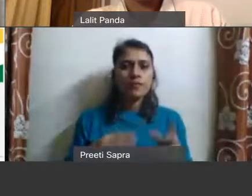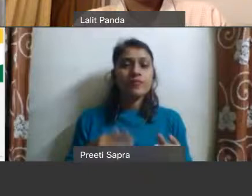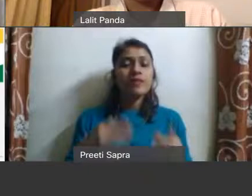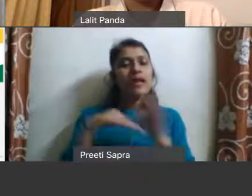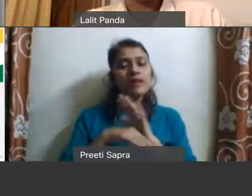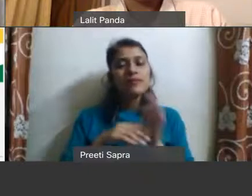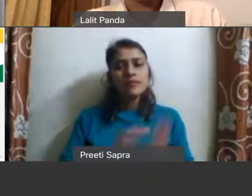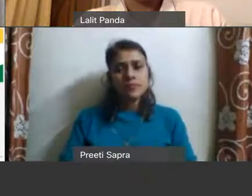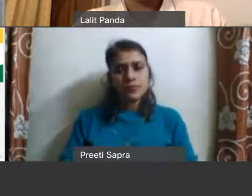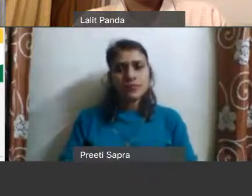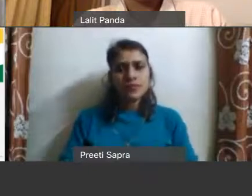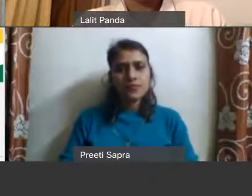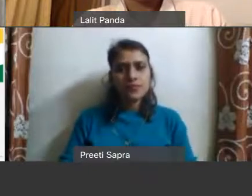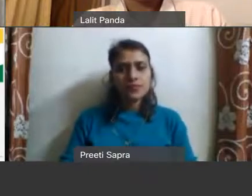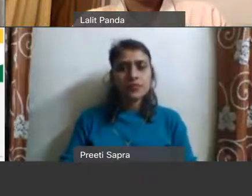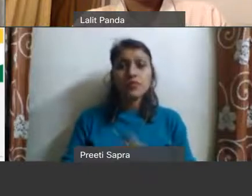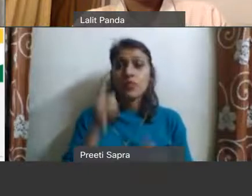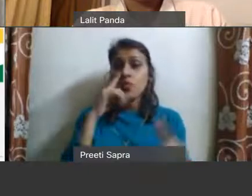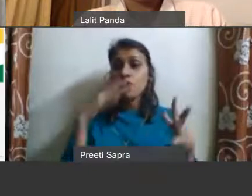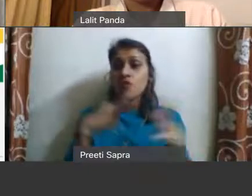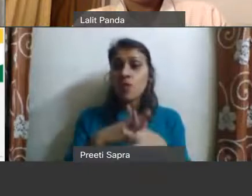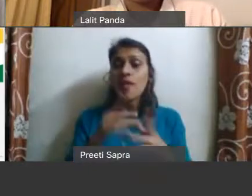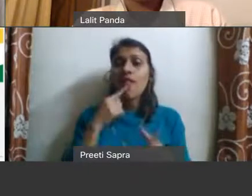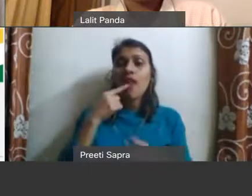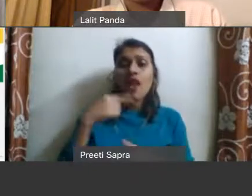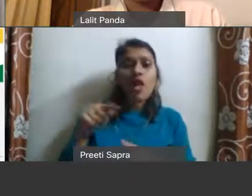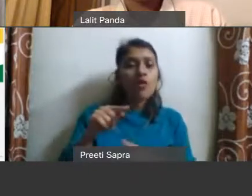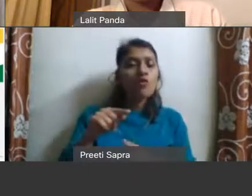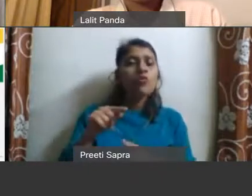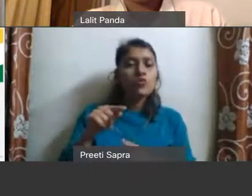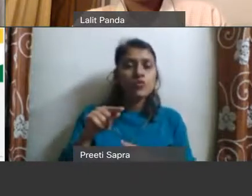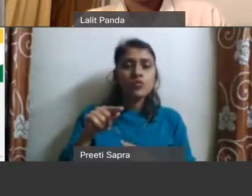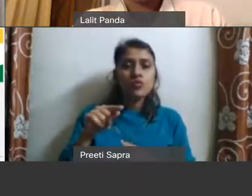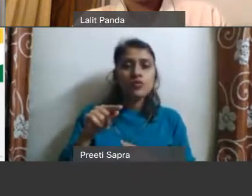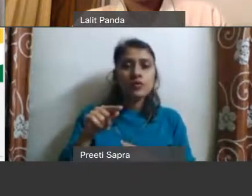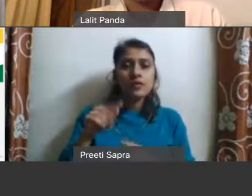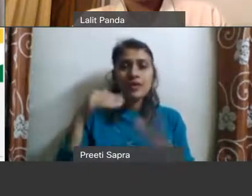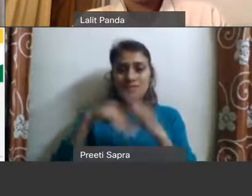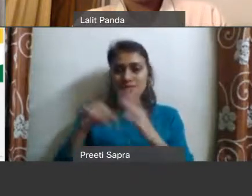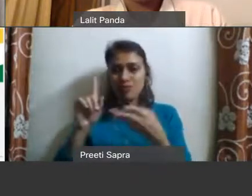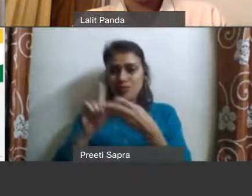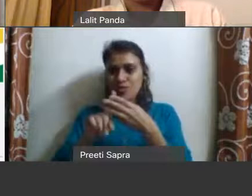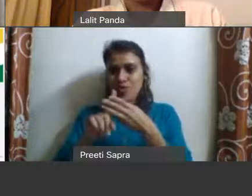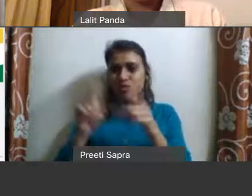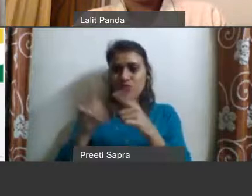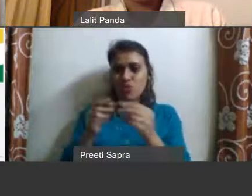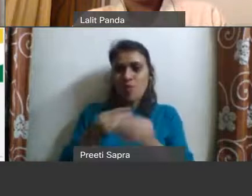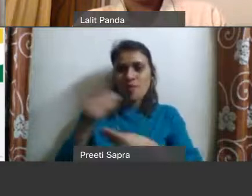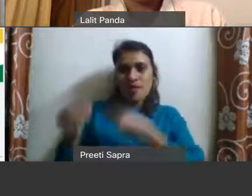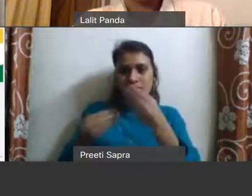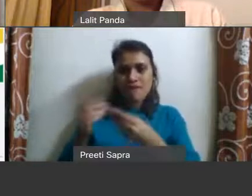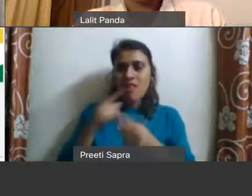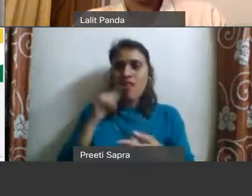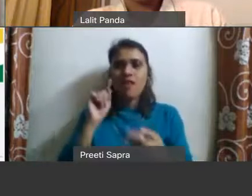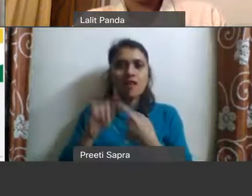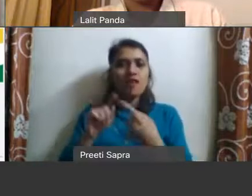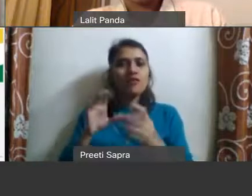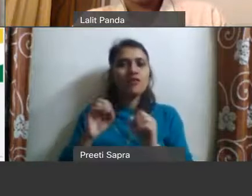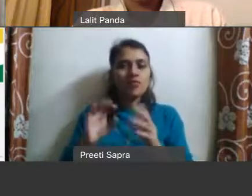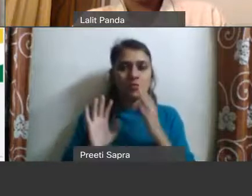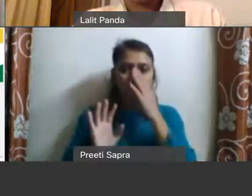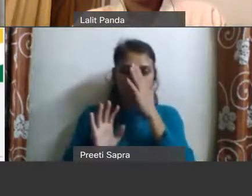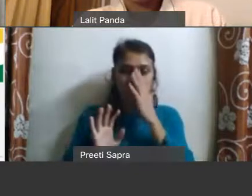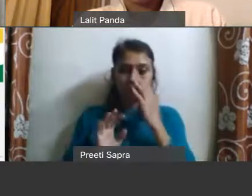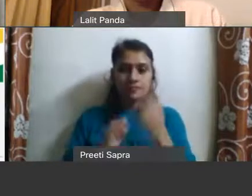where women were disallowed from being employed in areas where liquor was served, or in areas